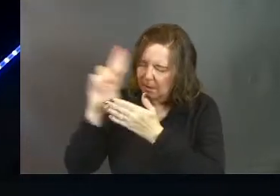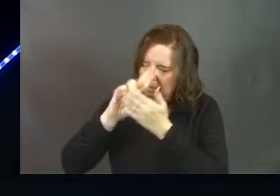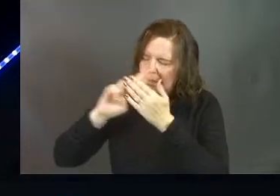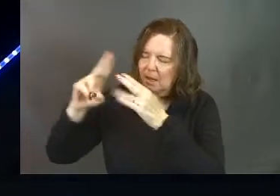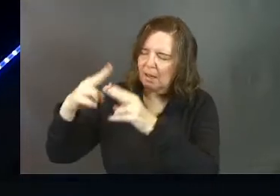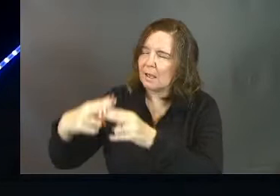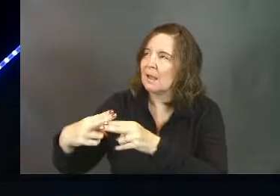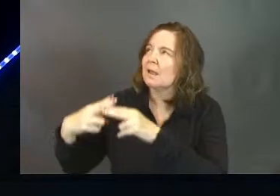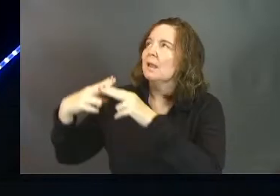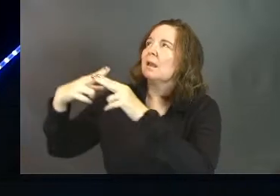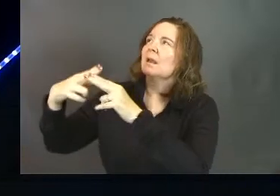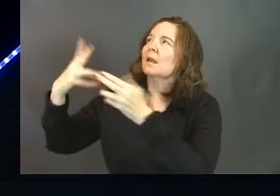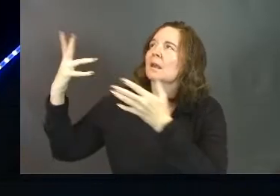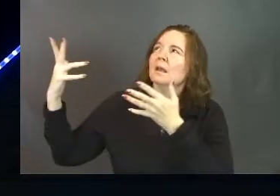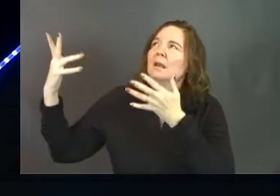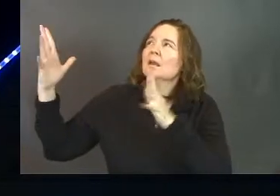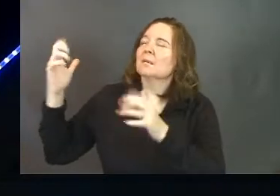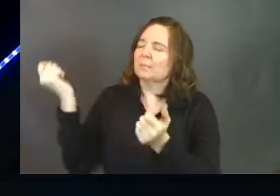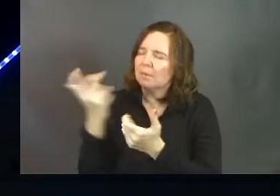Holy name,